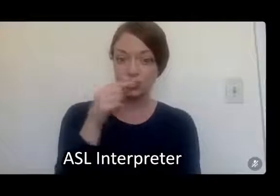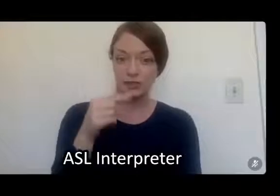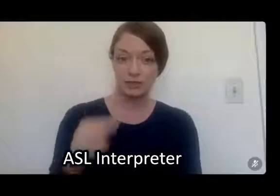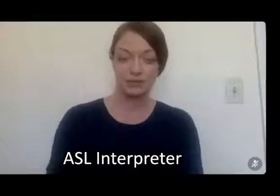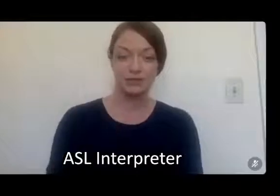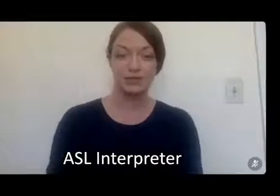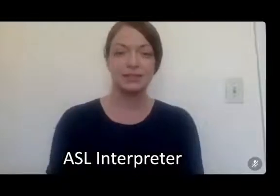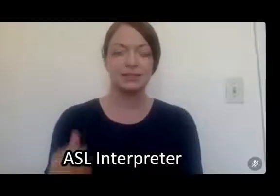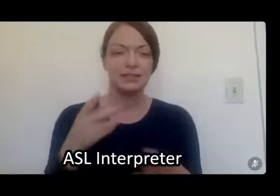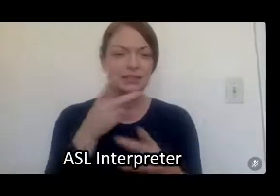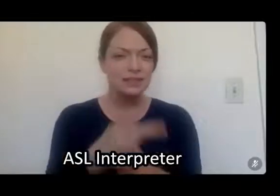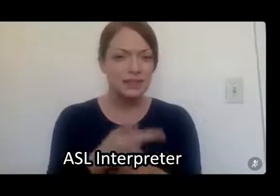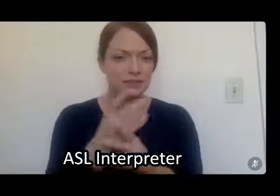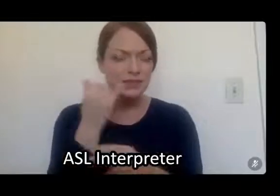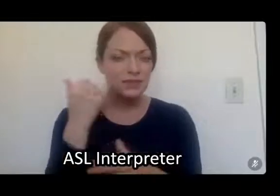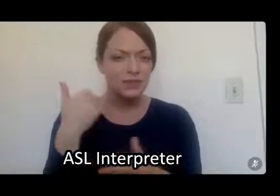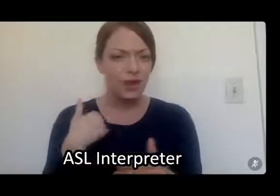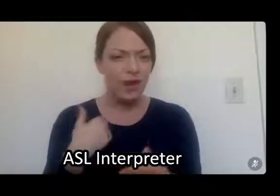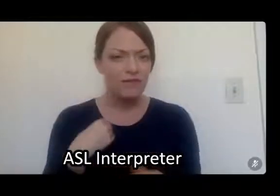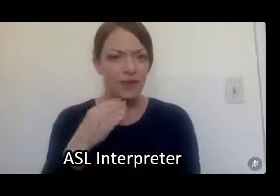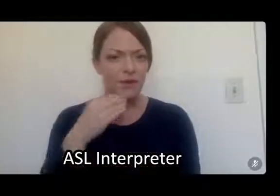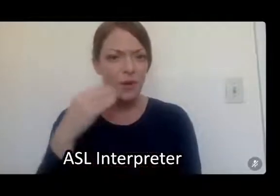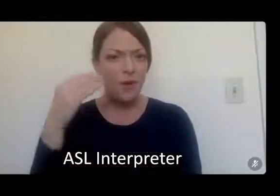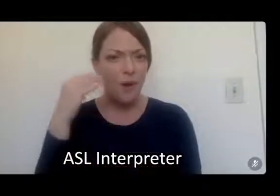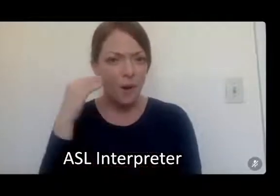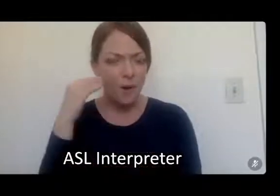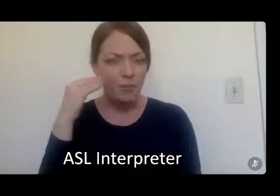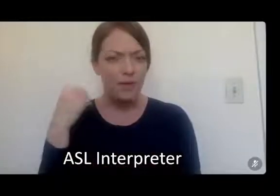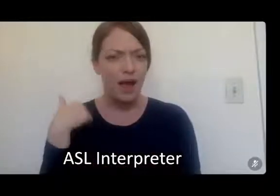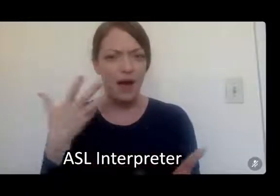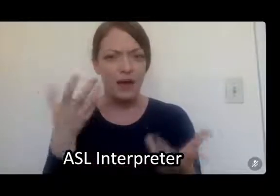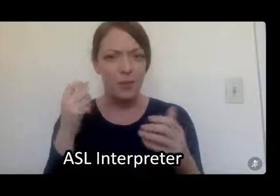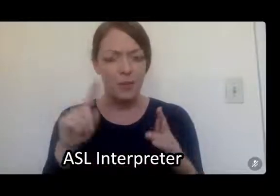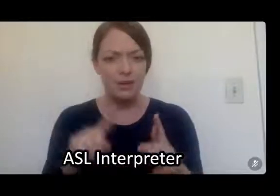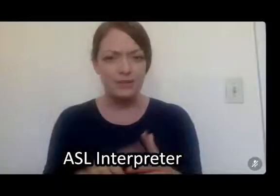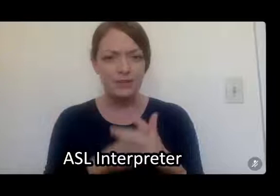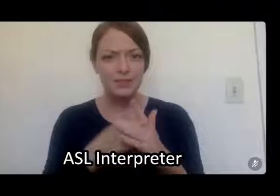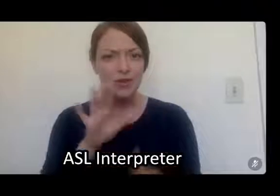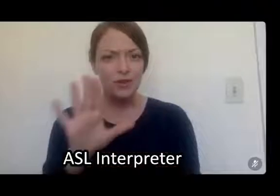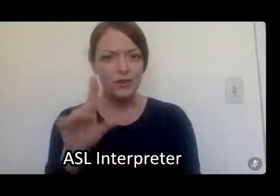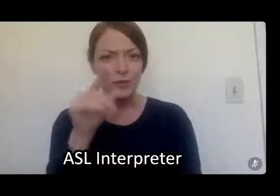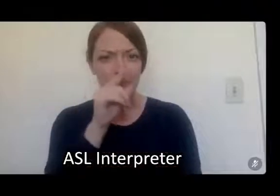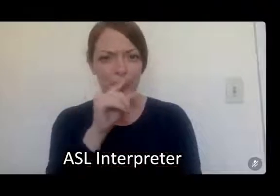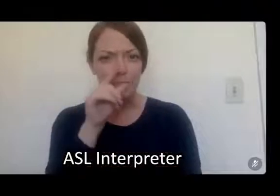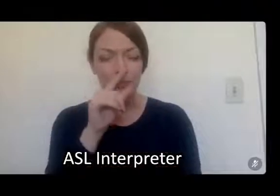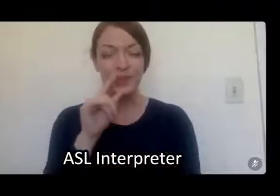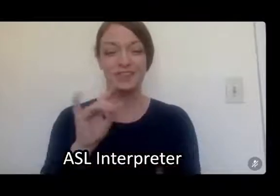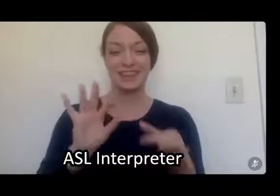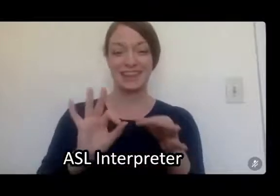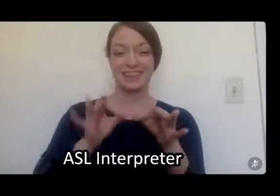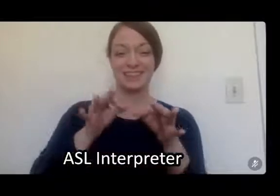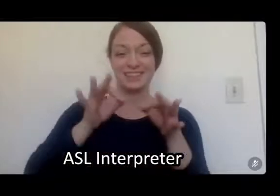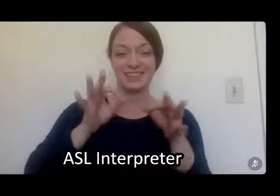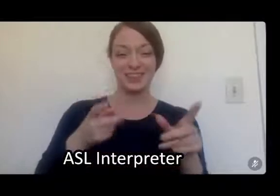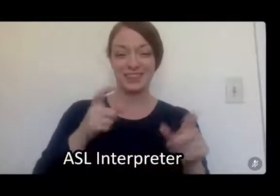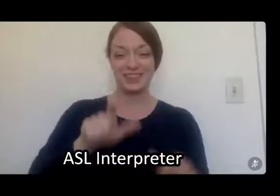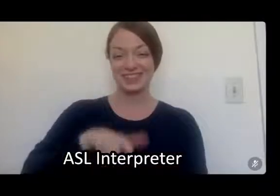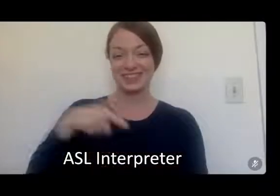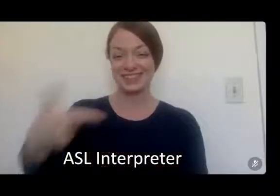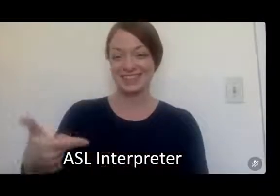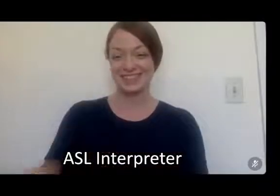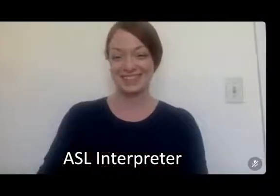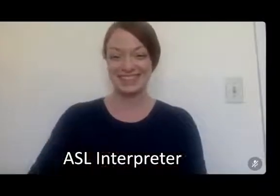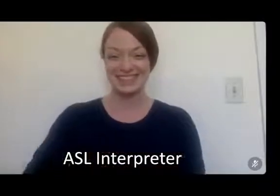you have a Google at home and you have the speakers on. I'm about to trigger that lady. We use her to roll dice. We use her to set up